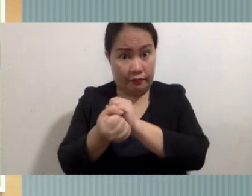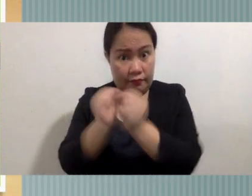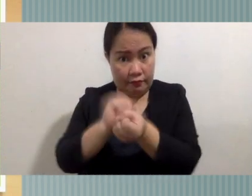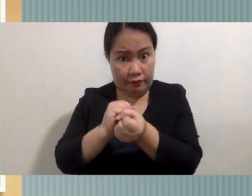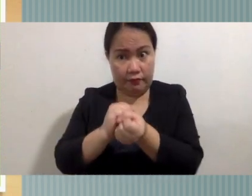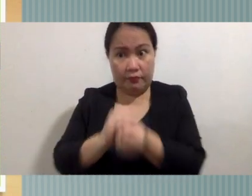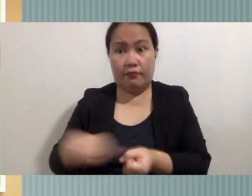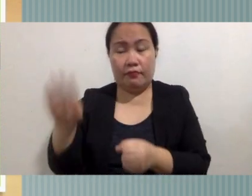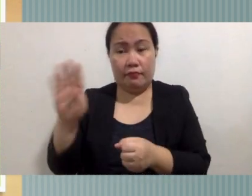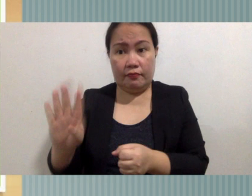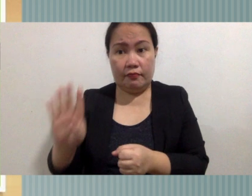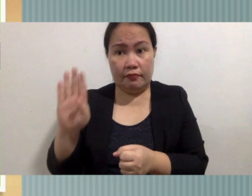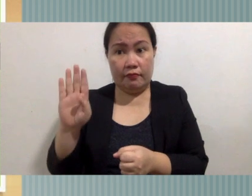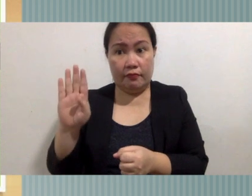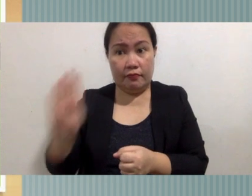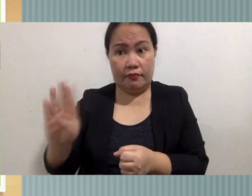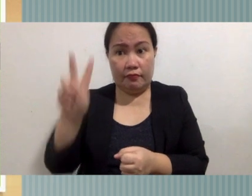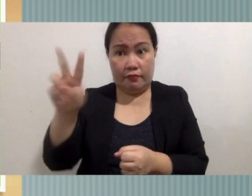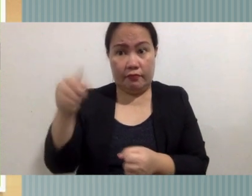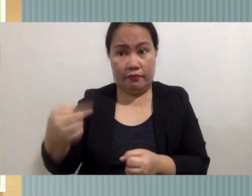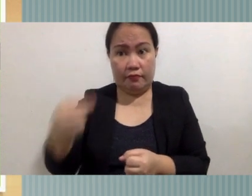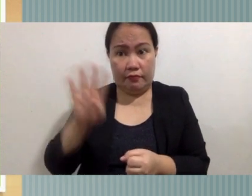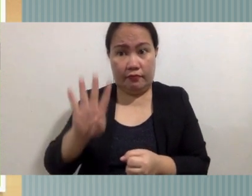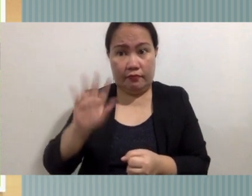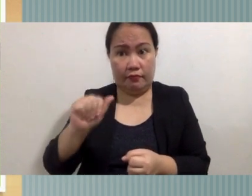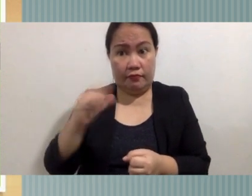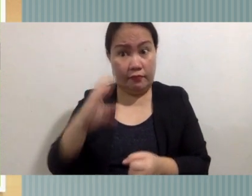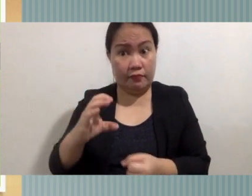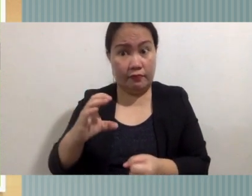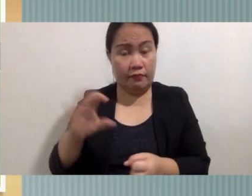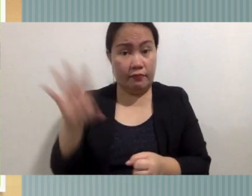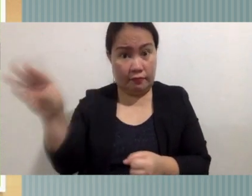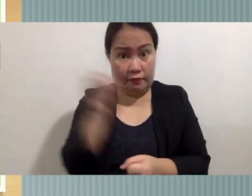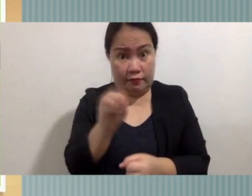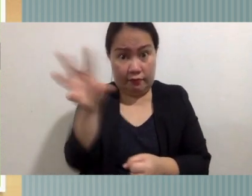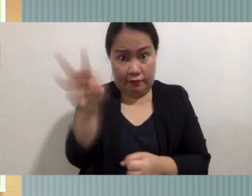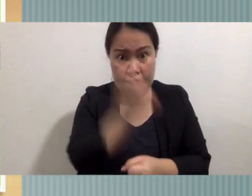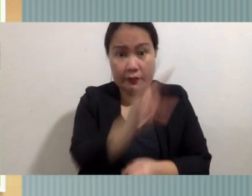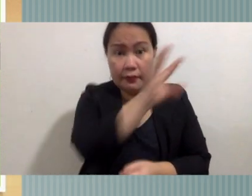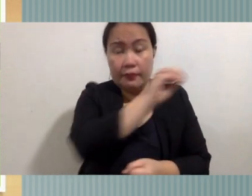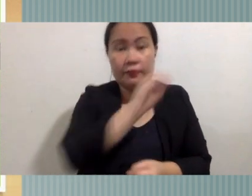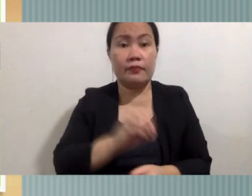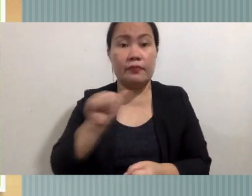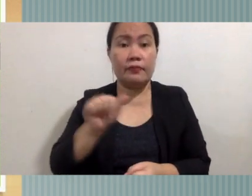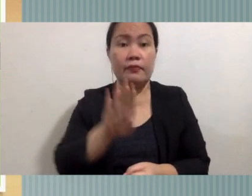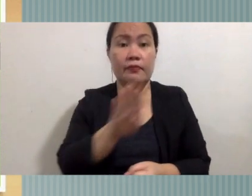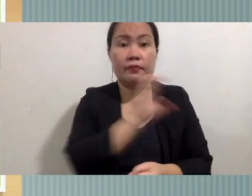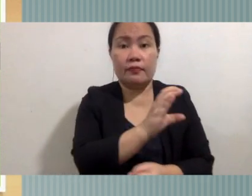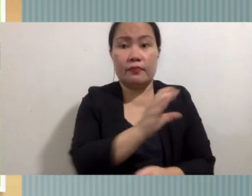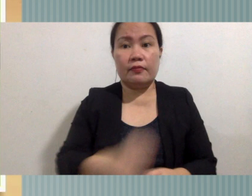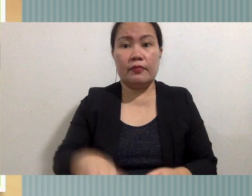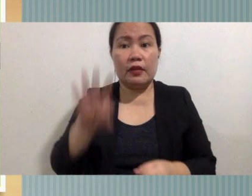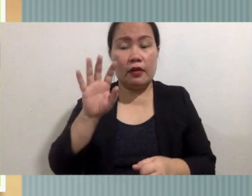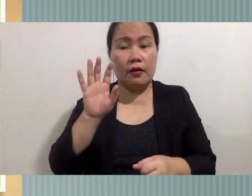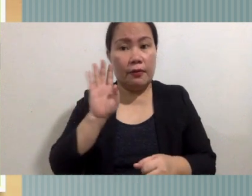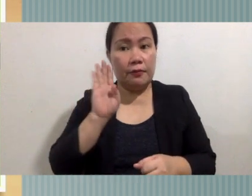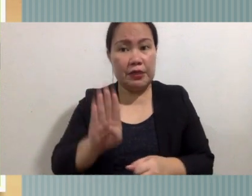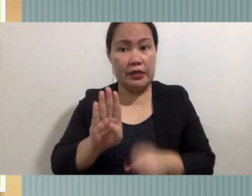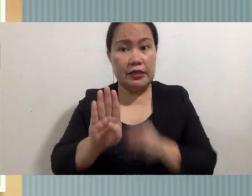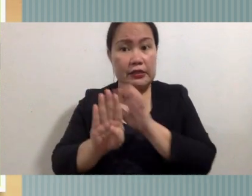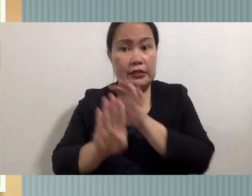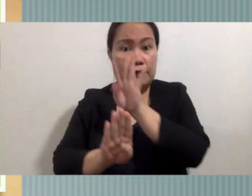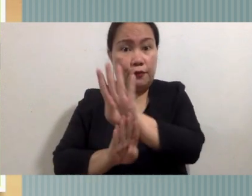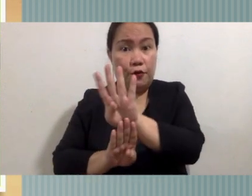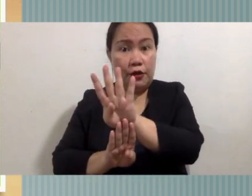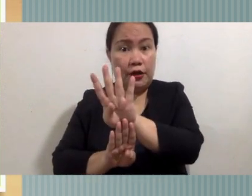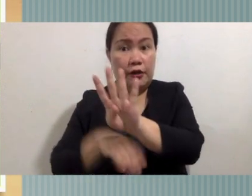again substitute the values of a, b, c to b squared minus 4ac. So our b is 4,